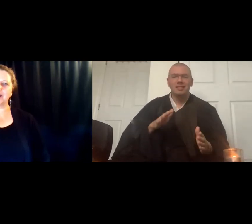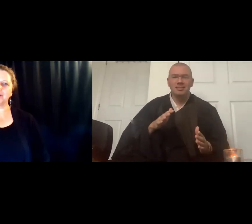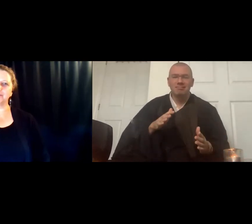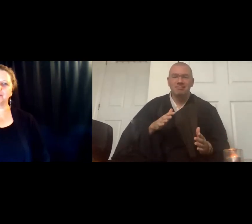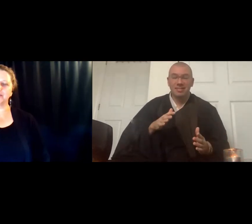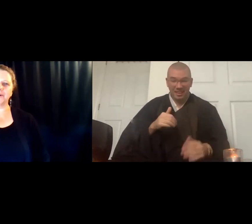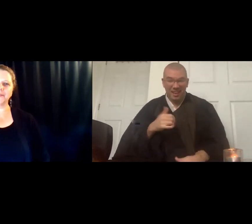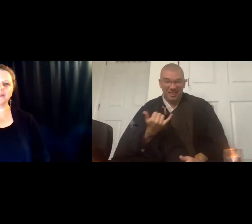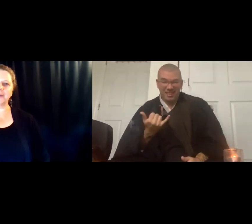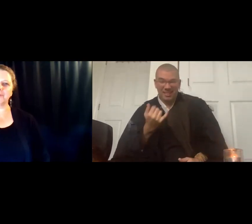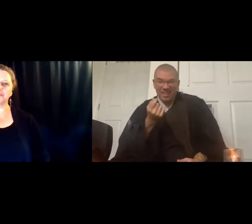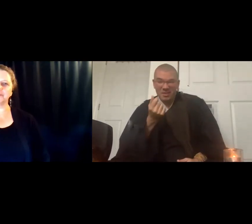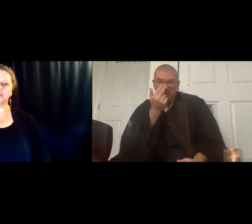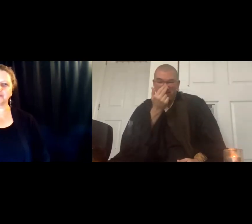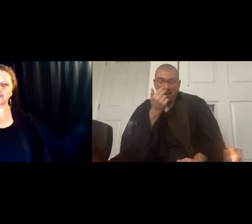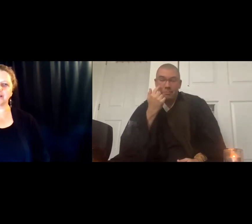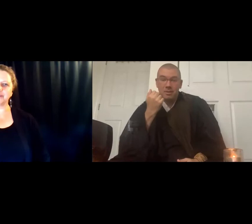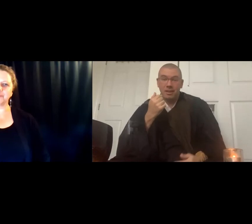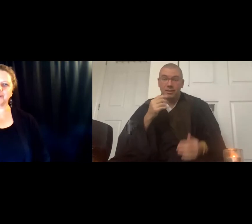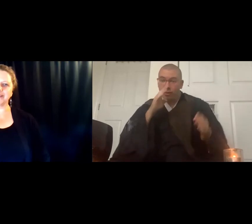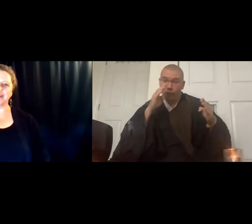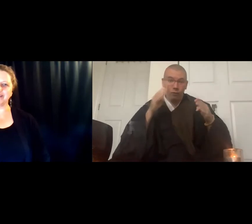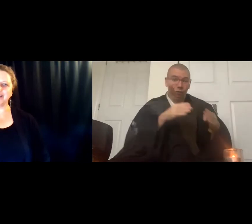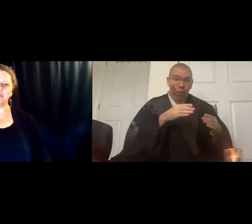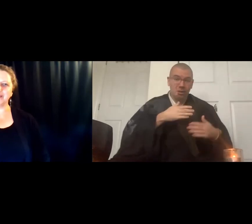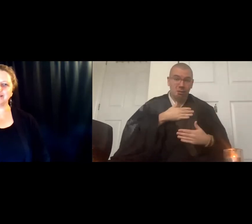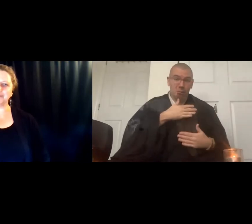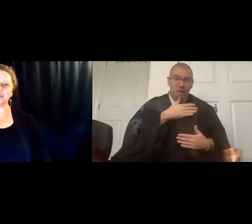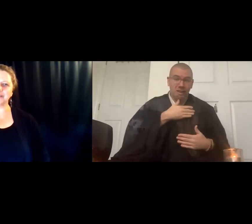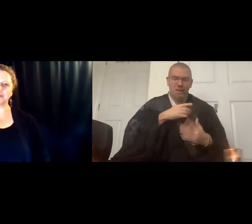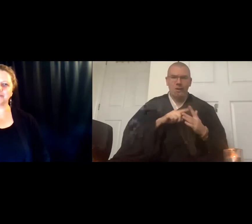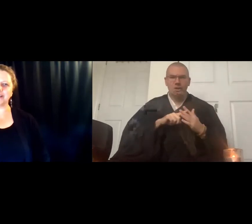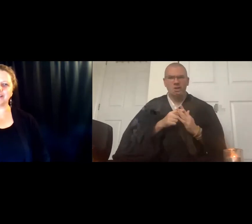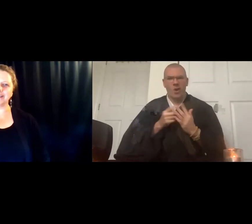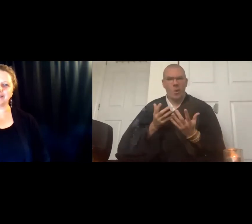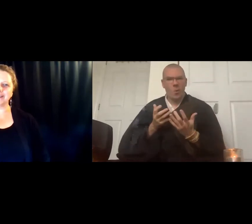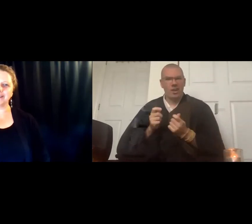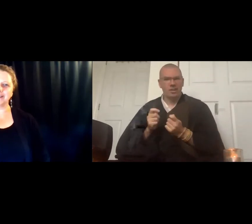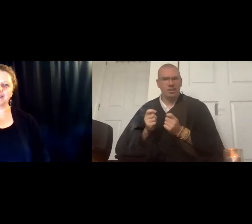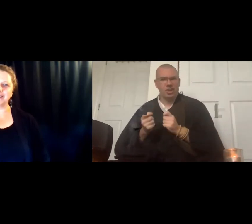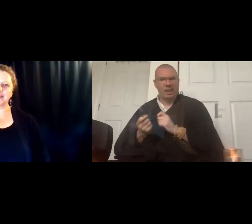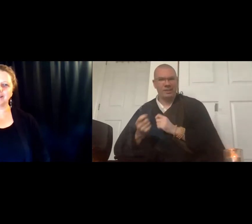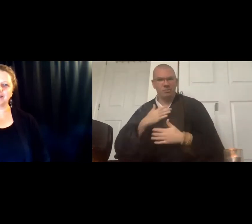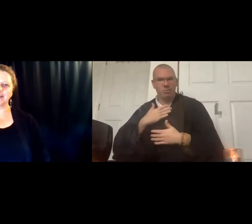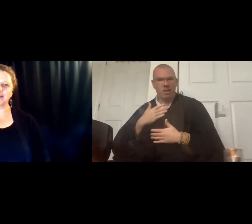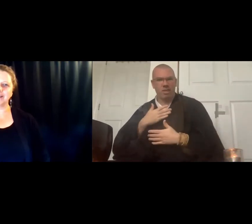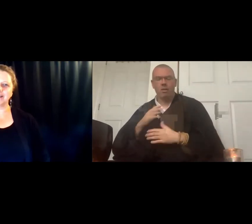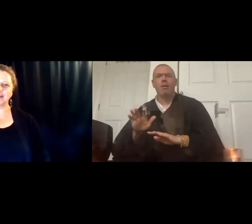Right now, the only thing I want you to focus on is your breathing. It may seem a little funny.